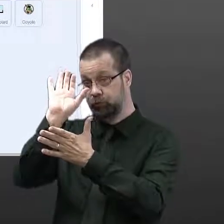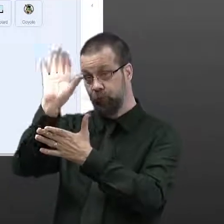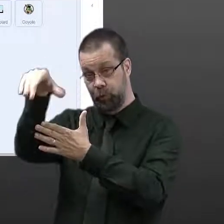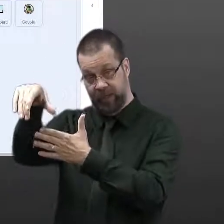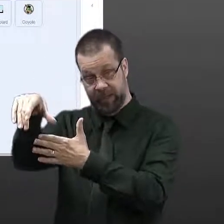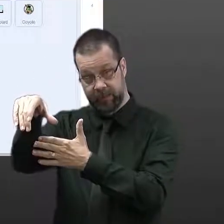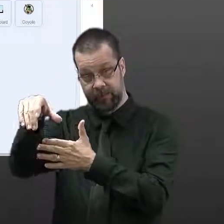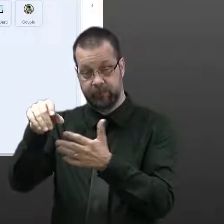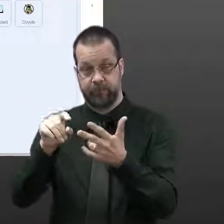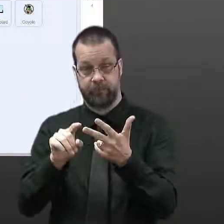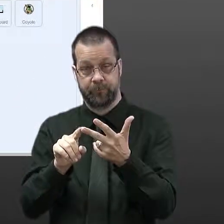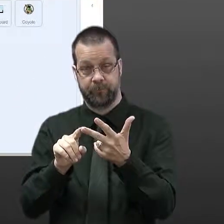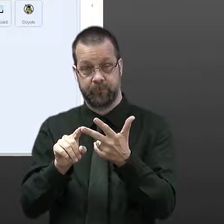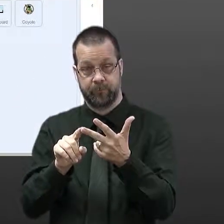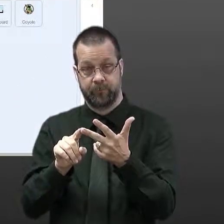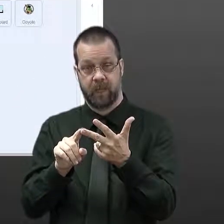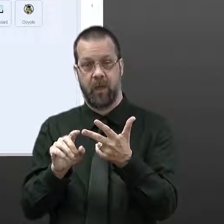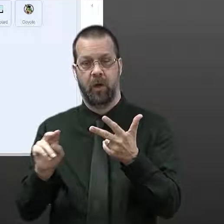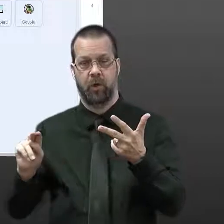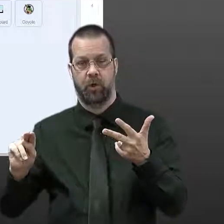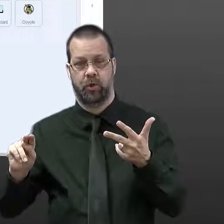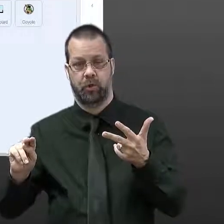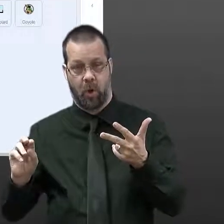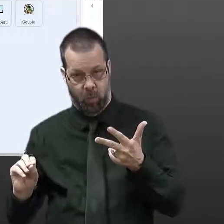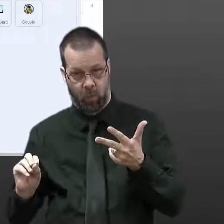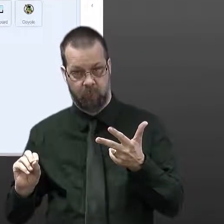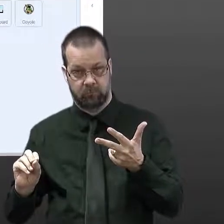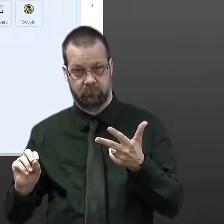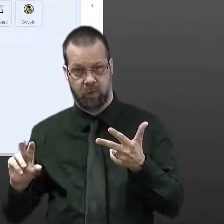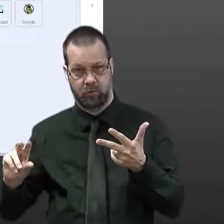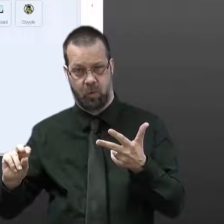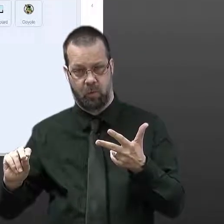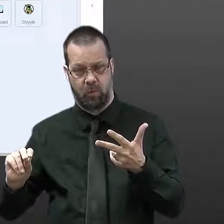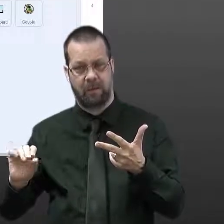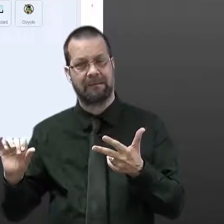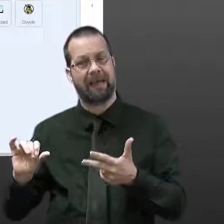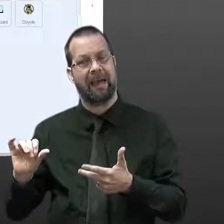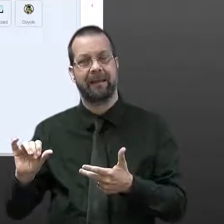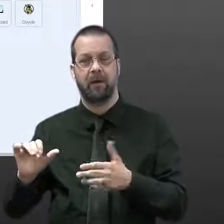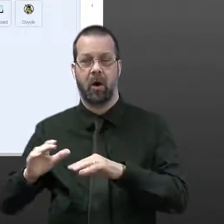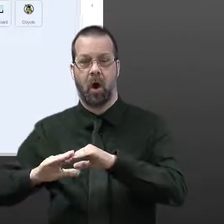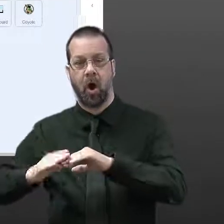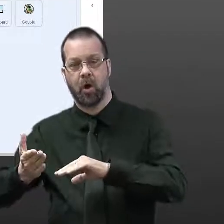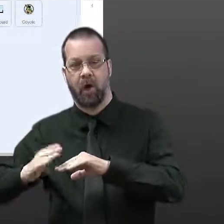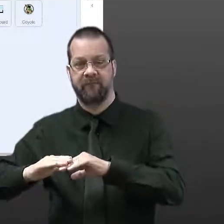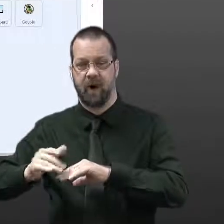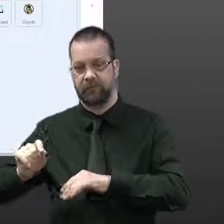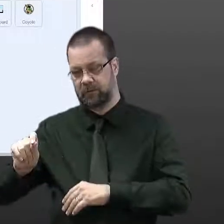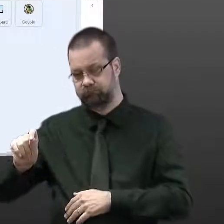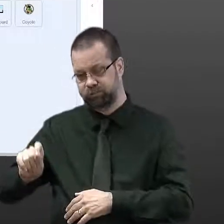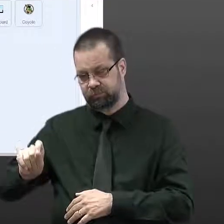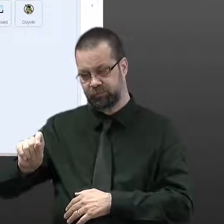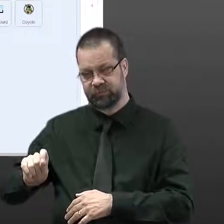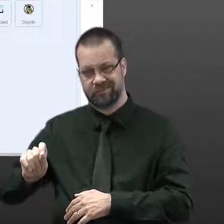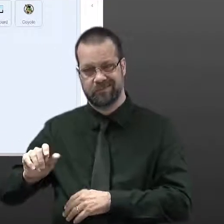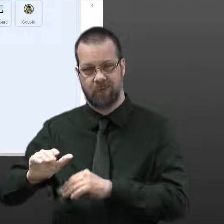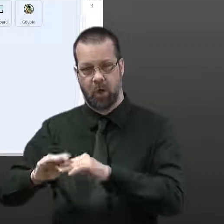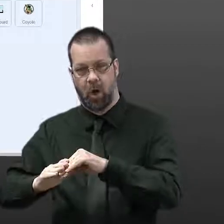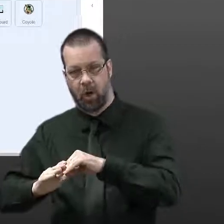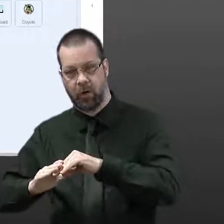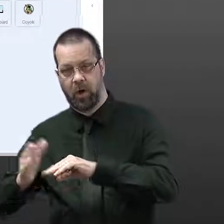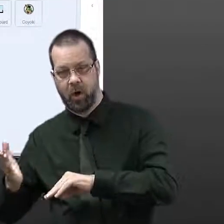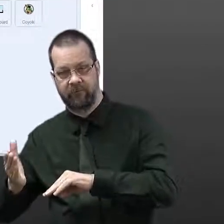shooting to no. What this will do, we'll use this for kind of like a toggle state.